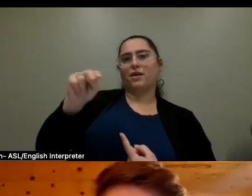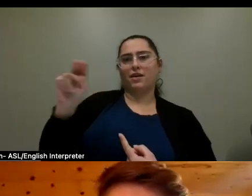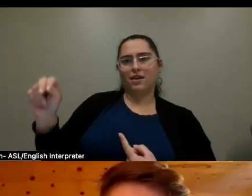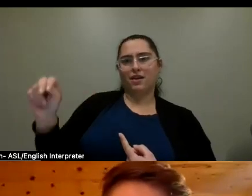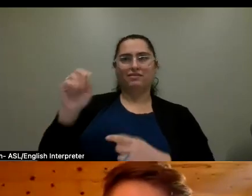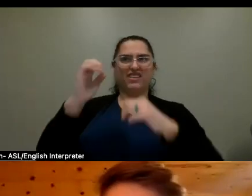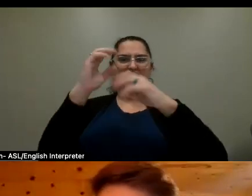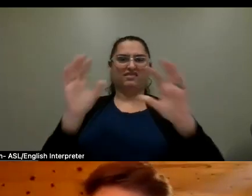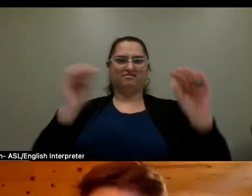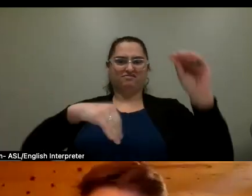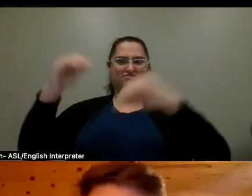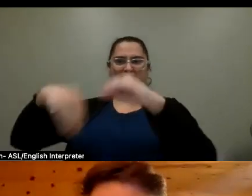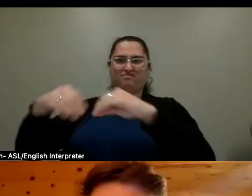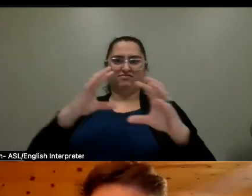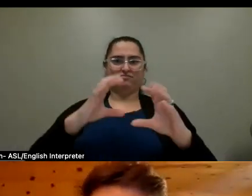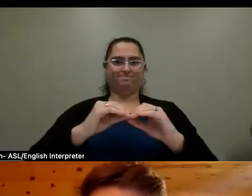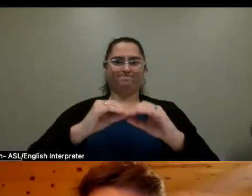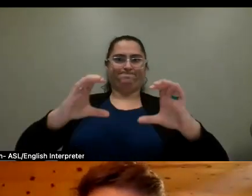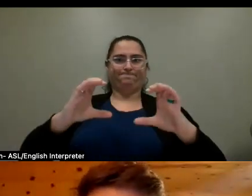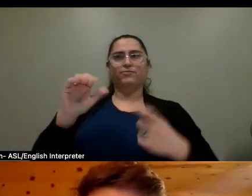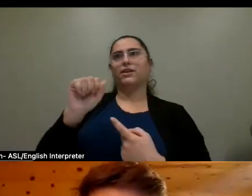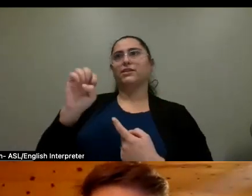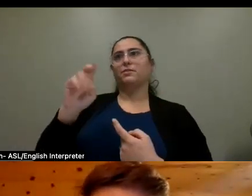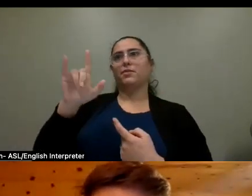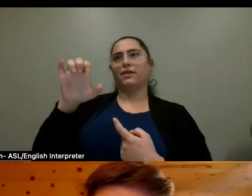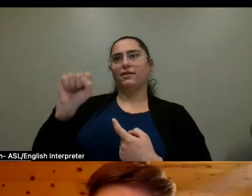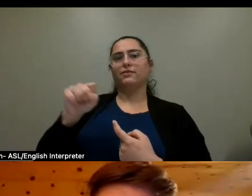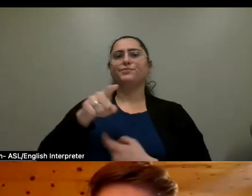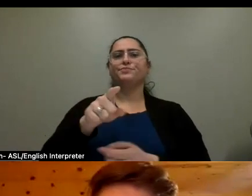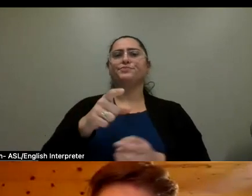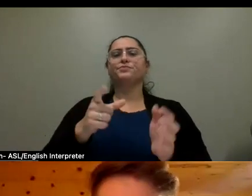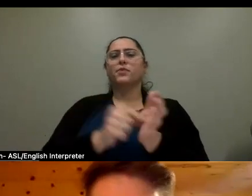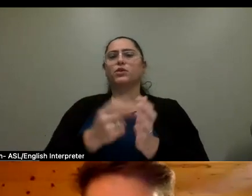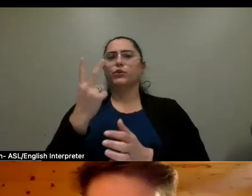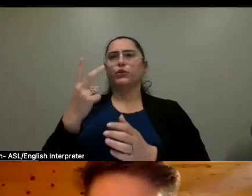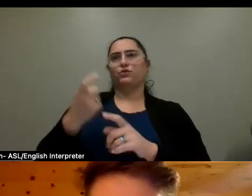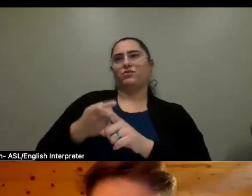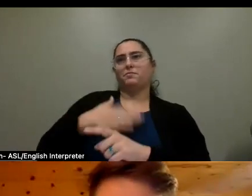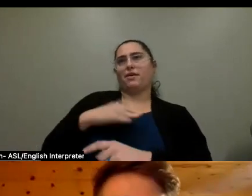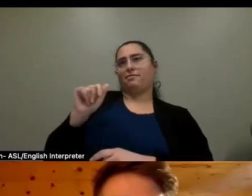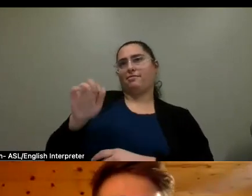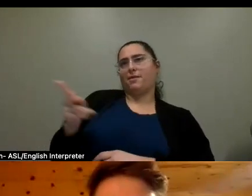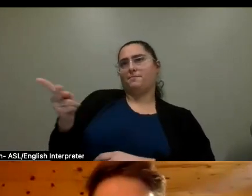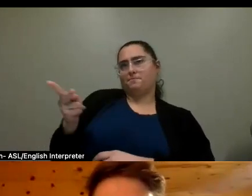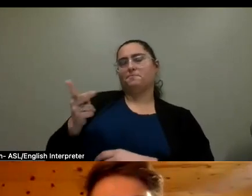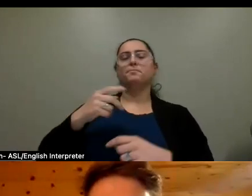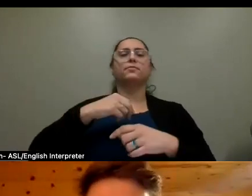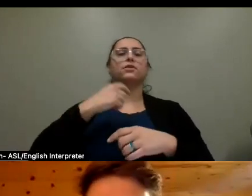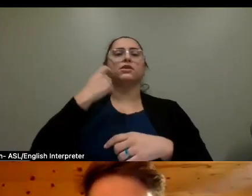paper. So Lucas, Basil, and Alexei in our lab, they've been playing with hallucinating